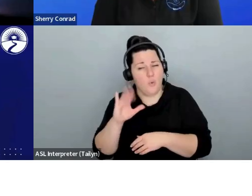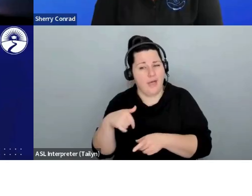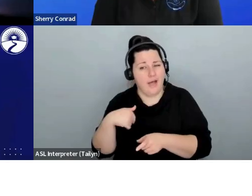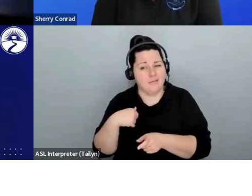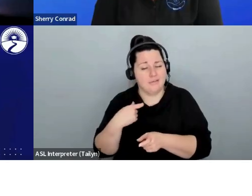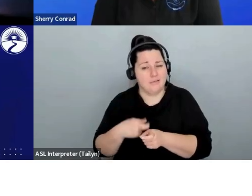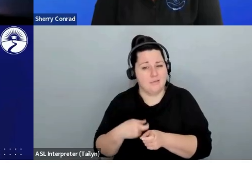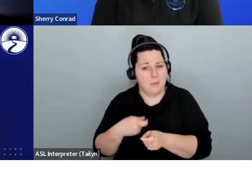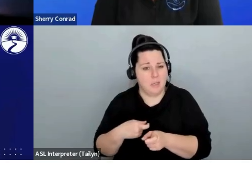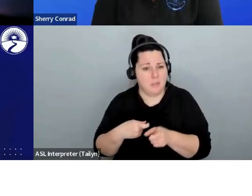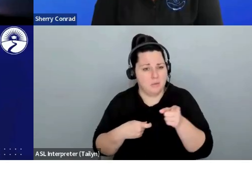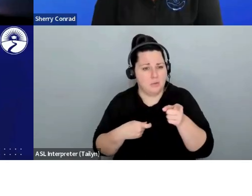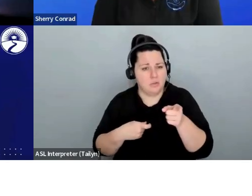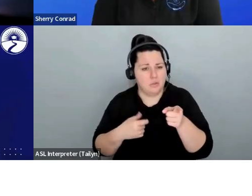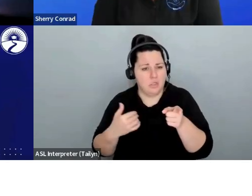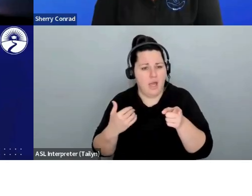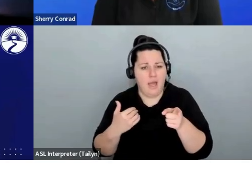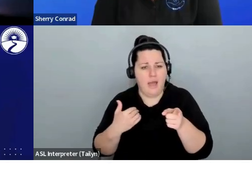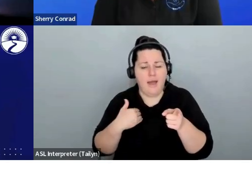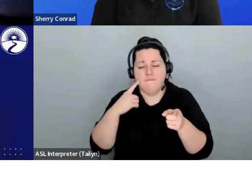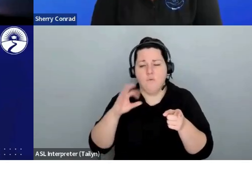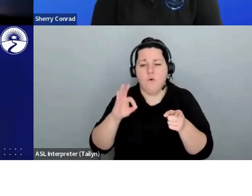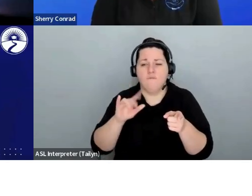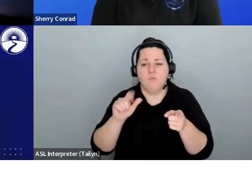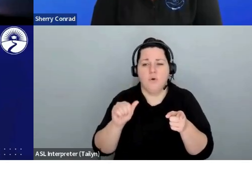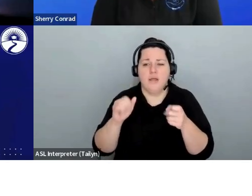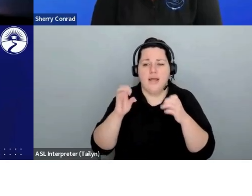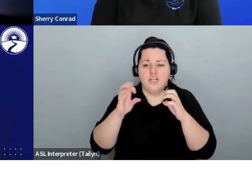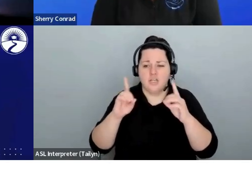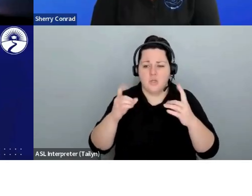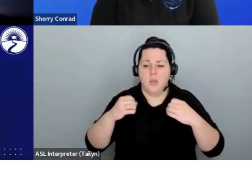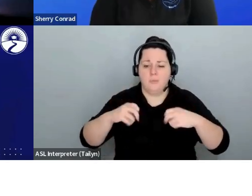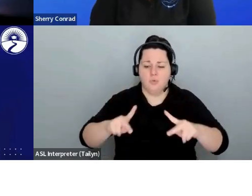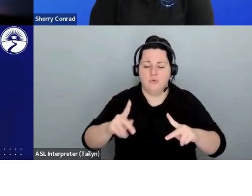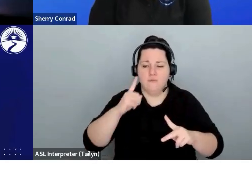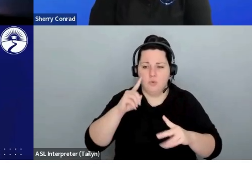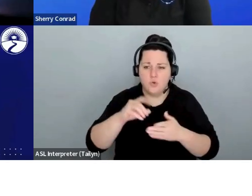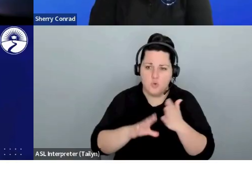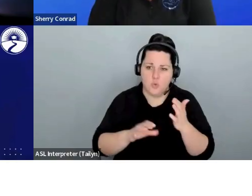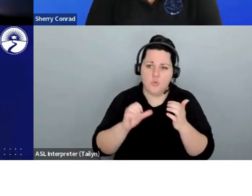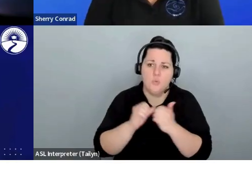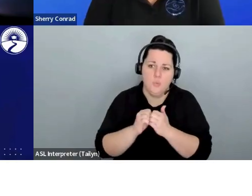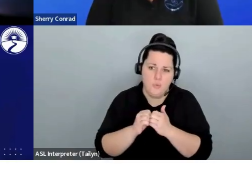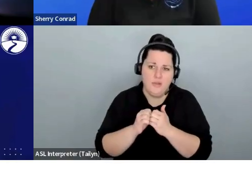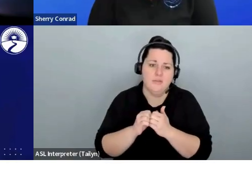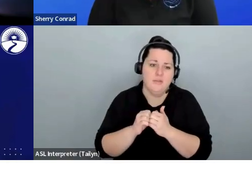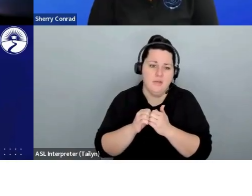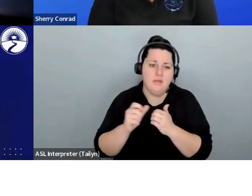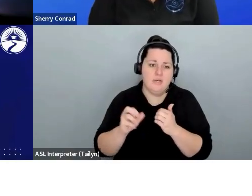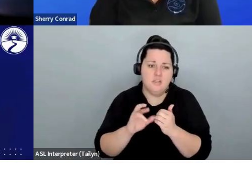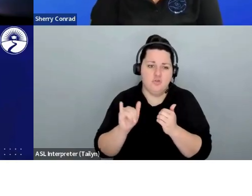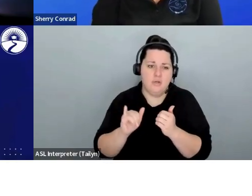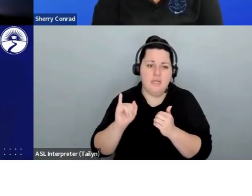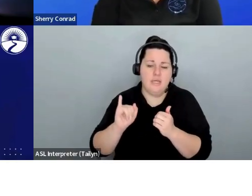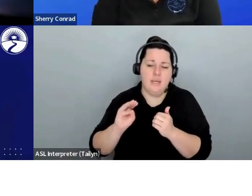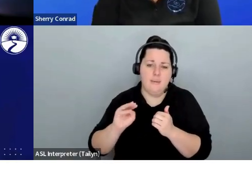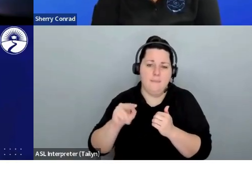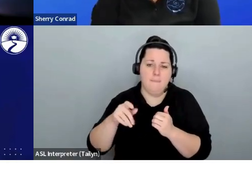Department of Education is the Florida Educational Opportunities for Student with Sensory Impairments. And I'm sure that both RMTC